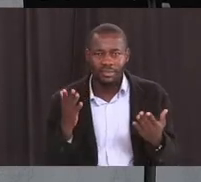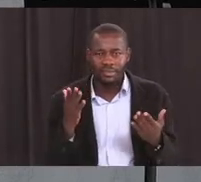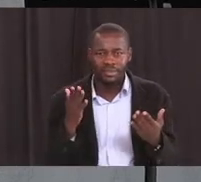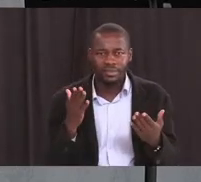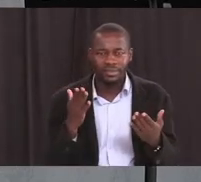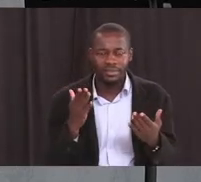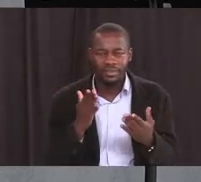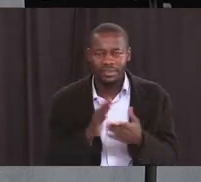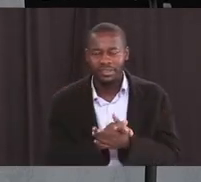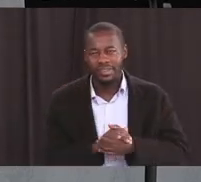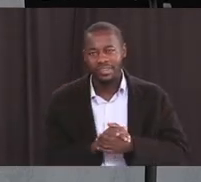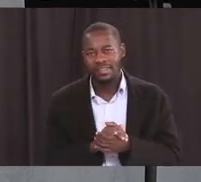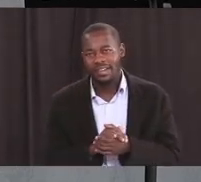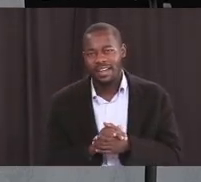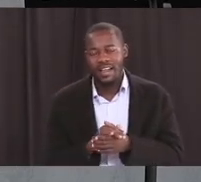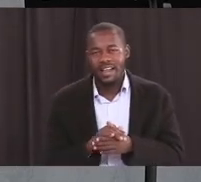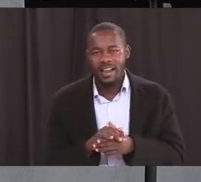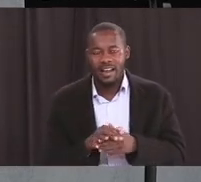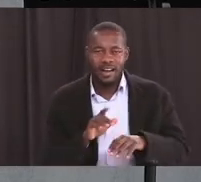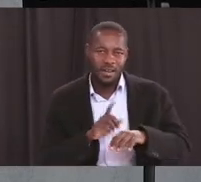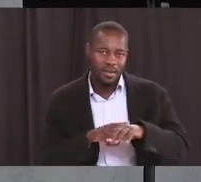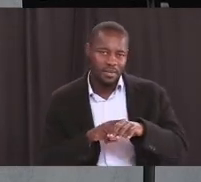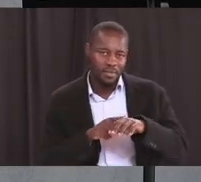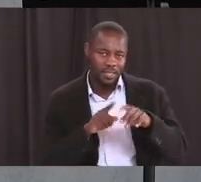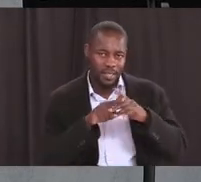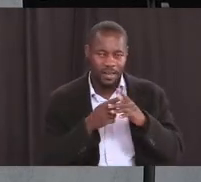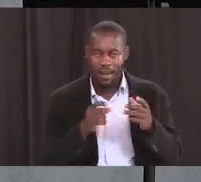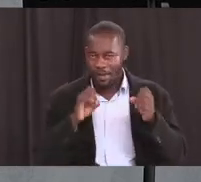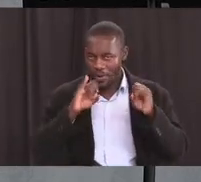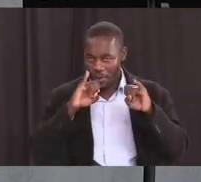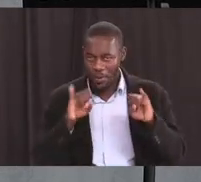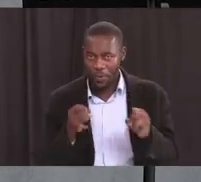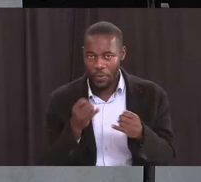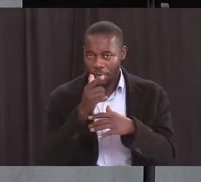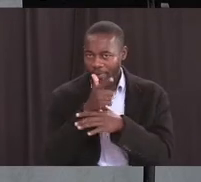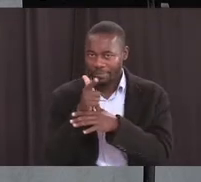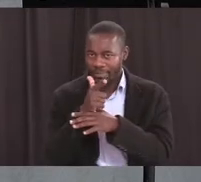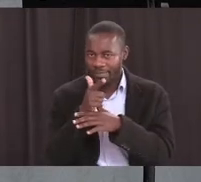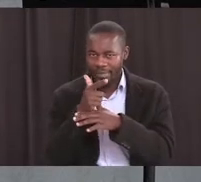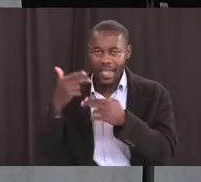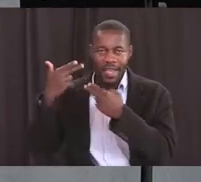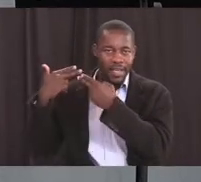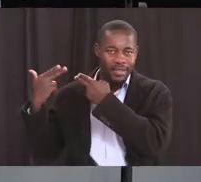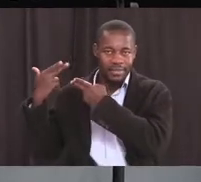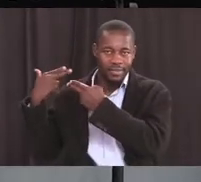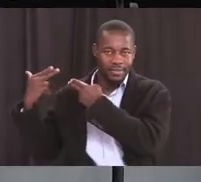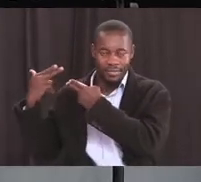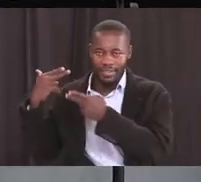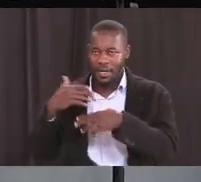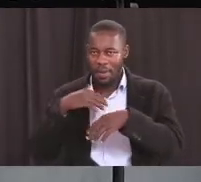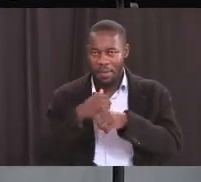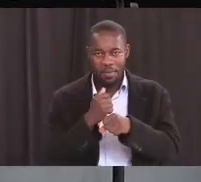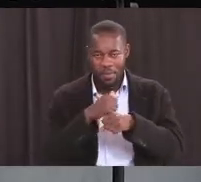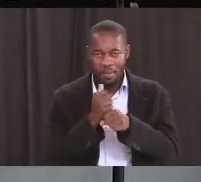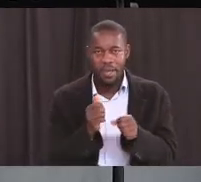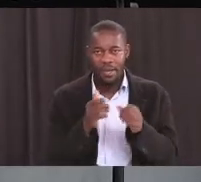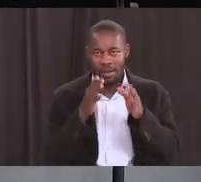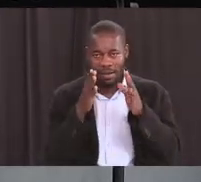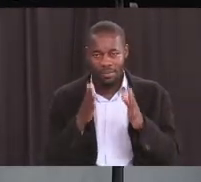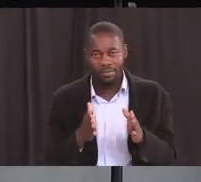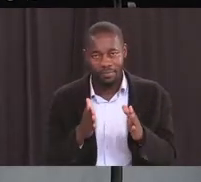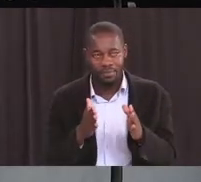luck because today we start a new series titled History Maker. The book of Acts may be